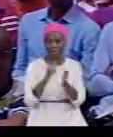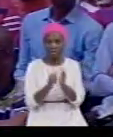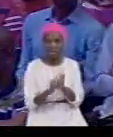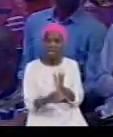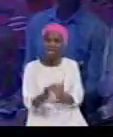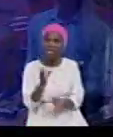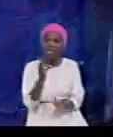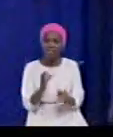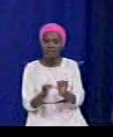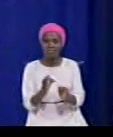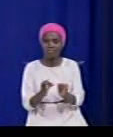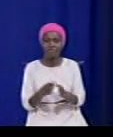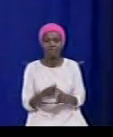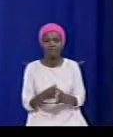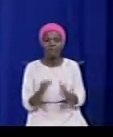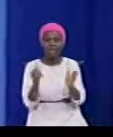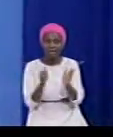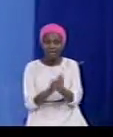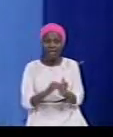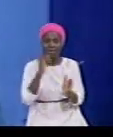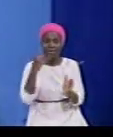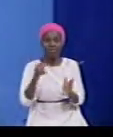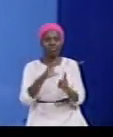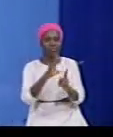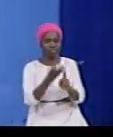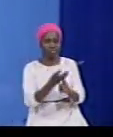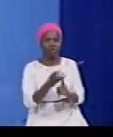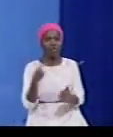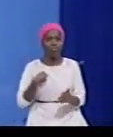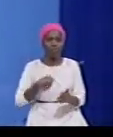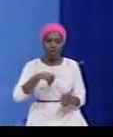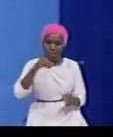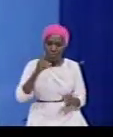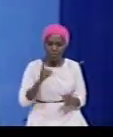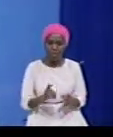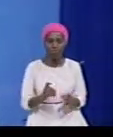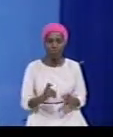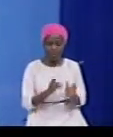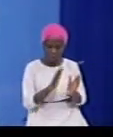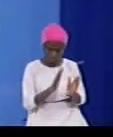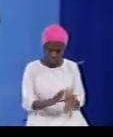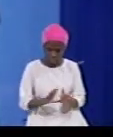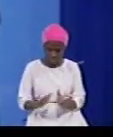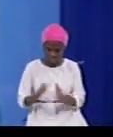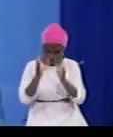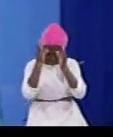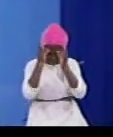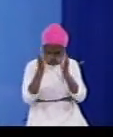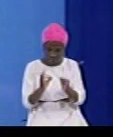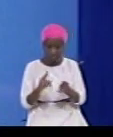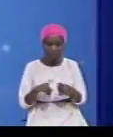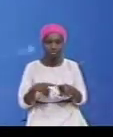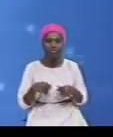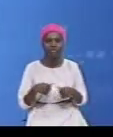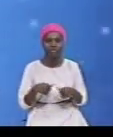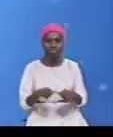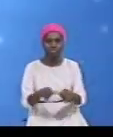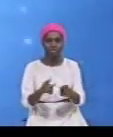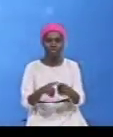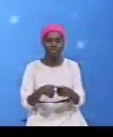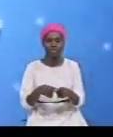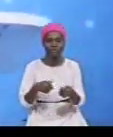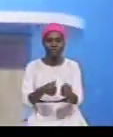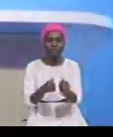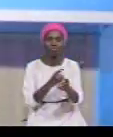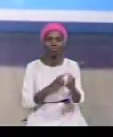if that's the condition, we must plan to follow the Lord. We must make up our minds to keep on following the Lord. And